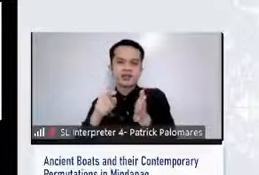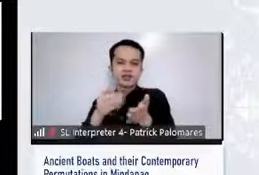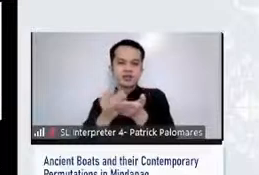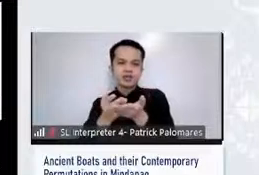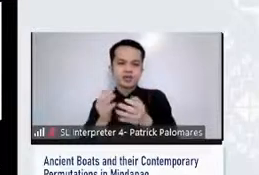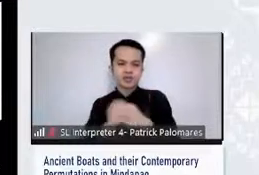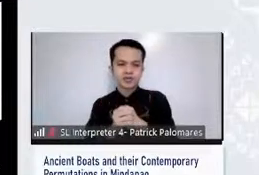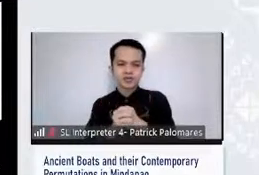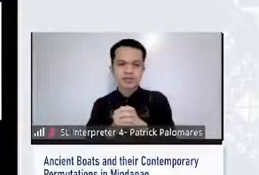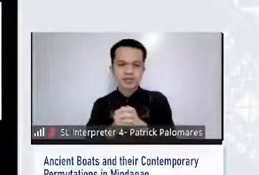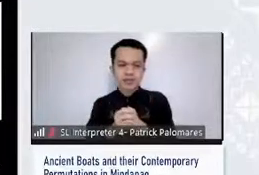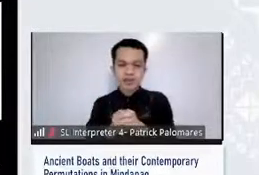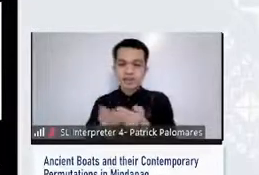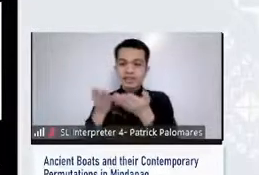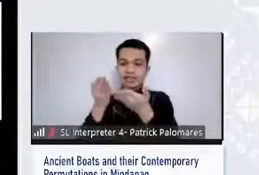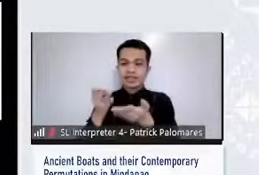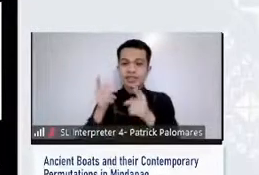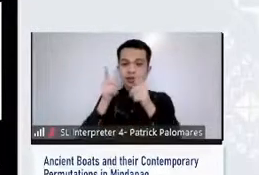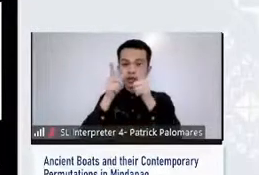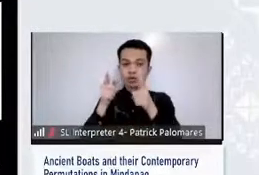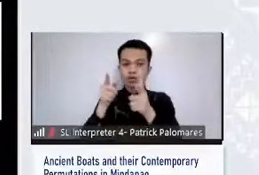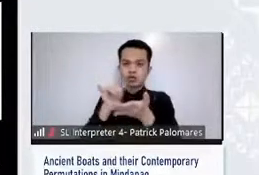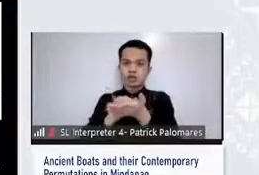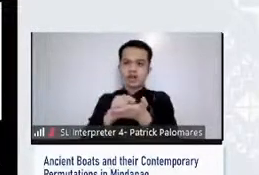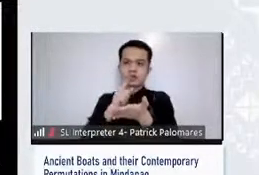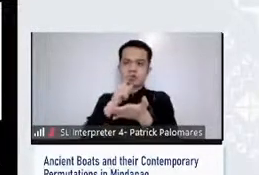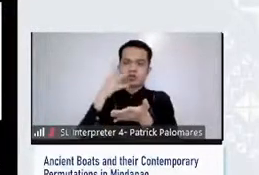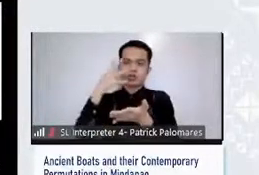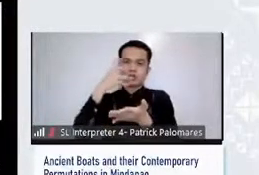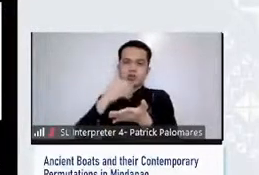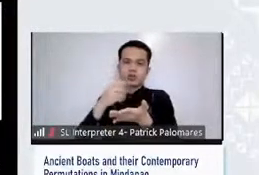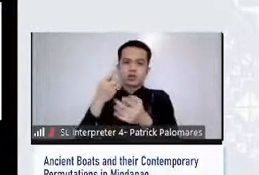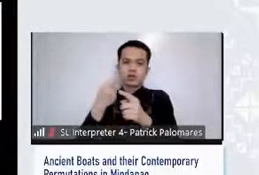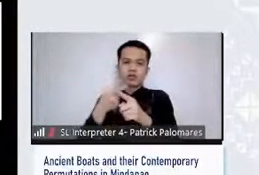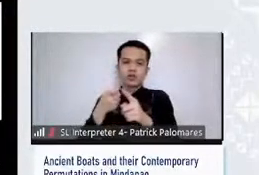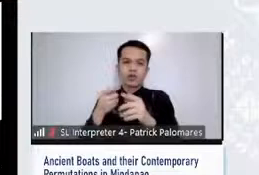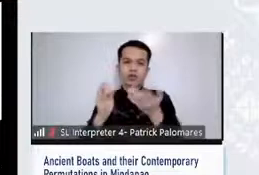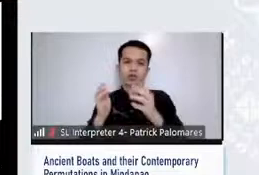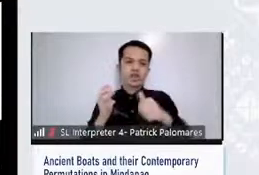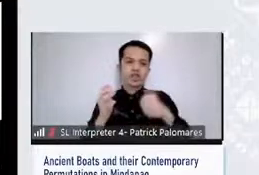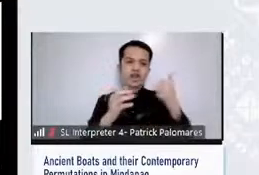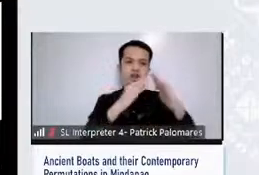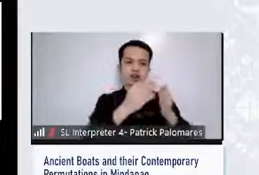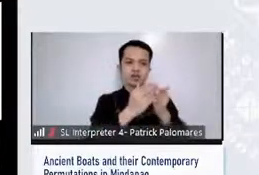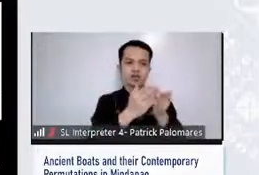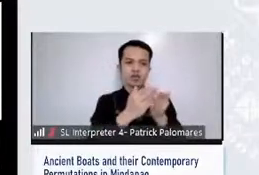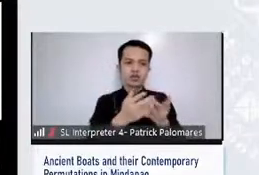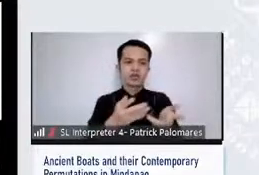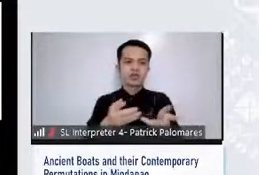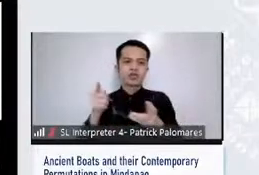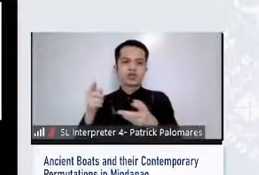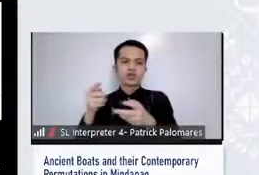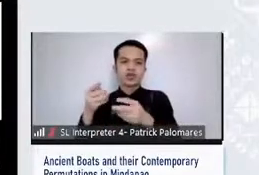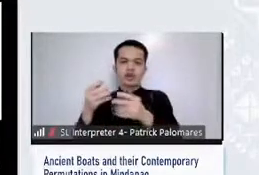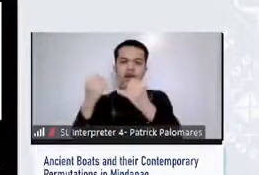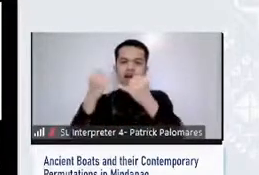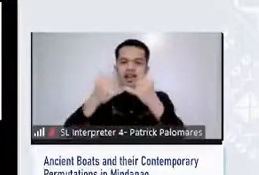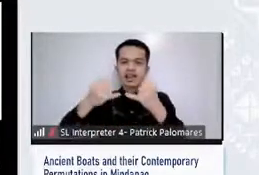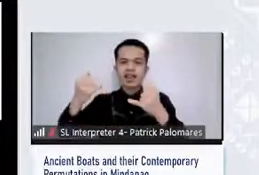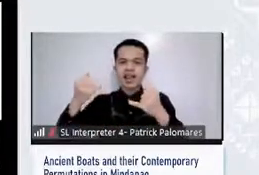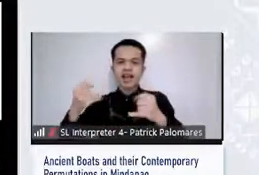Aesthetically, it is perhaps the most attractive of all the households, with its flowing lines that sweep from the prominent prow or